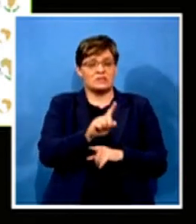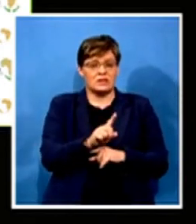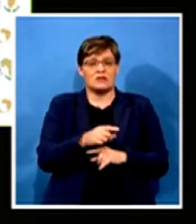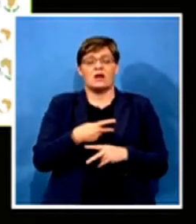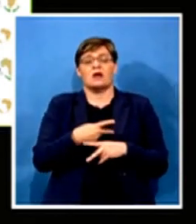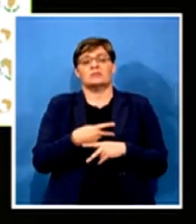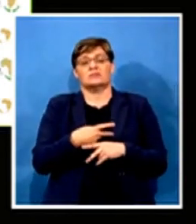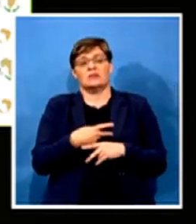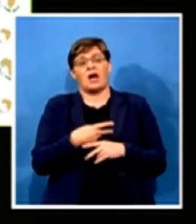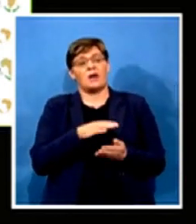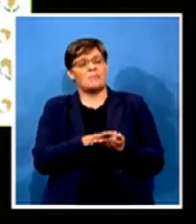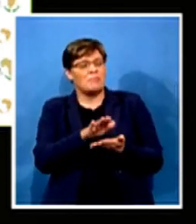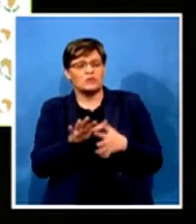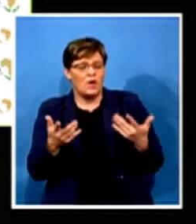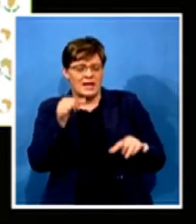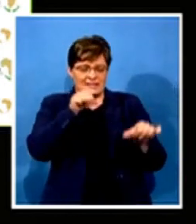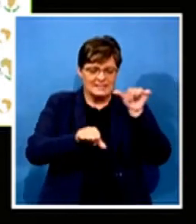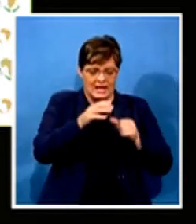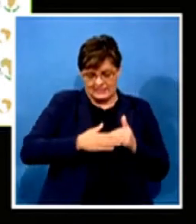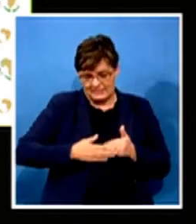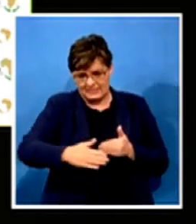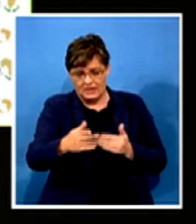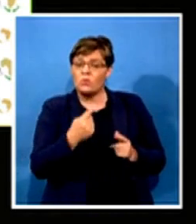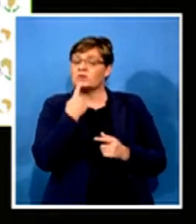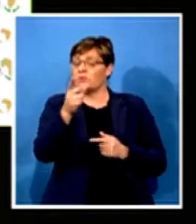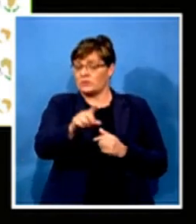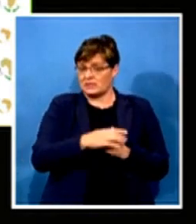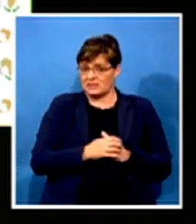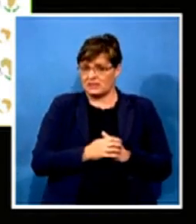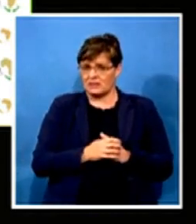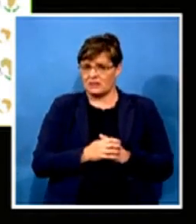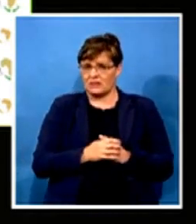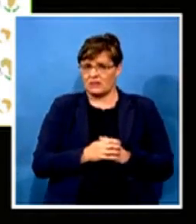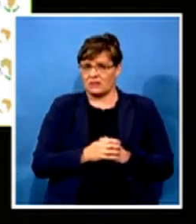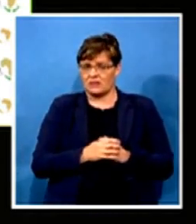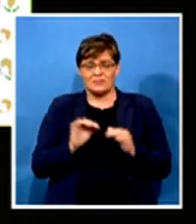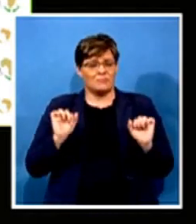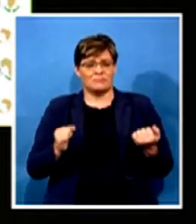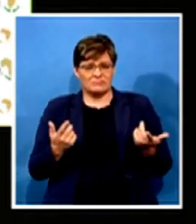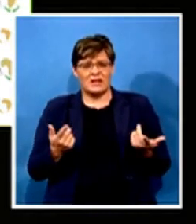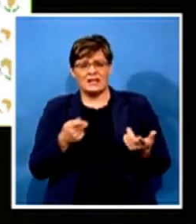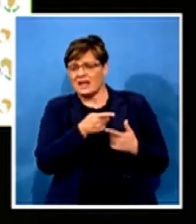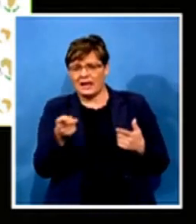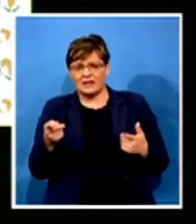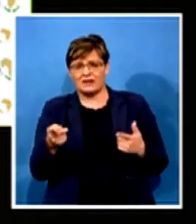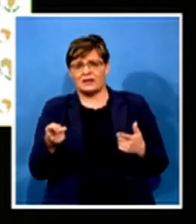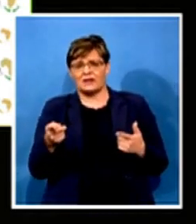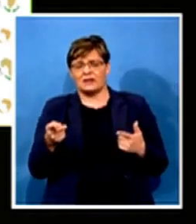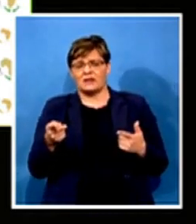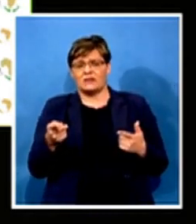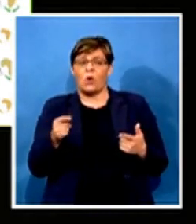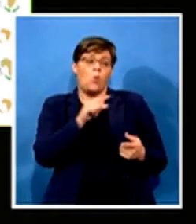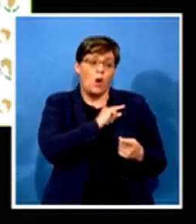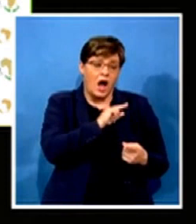weeks, which we clearly state that it's a puzzle of some of these things. Is it because of background infections, because